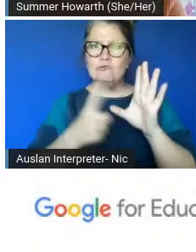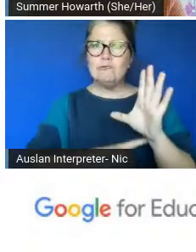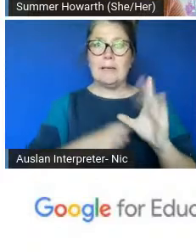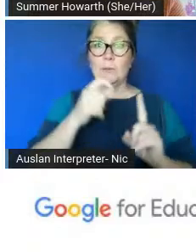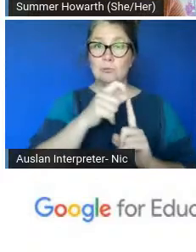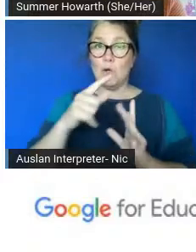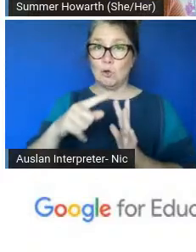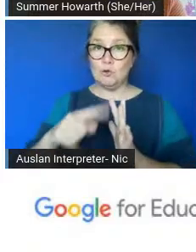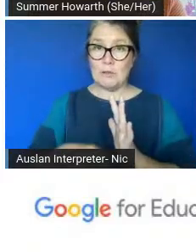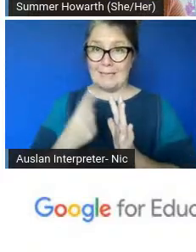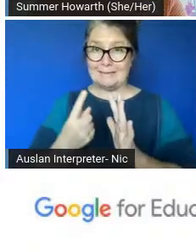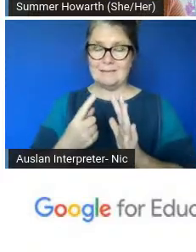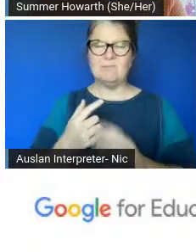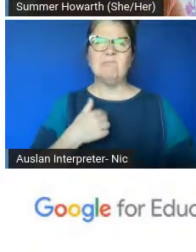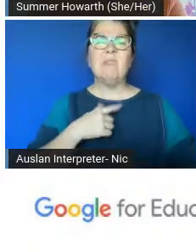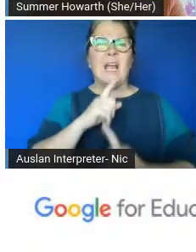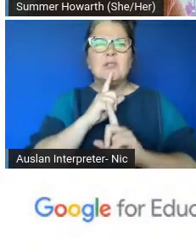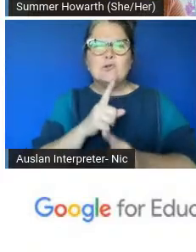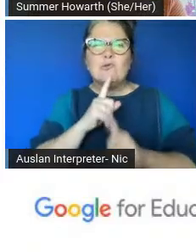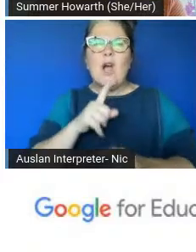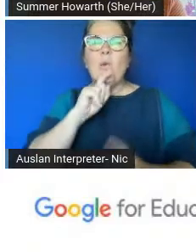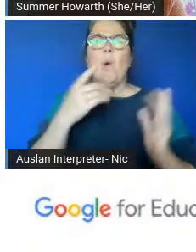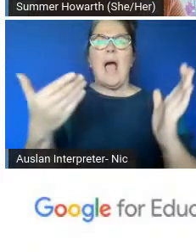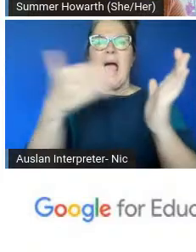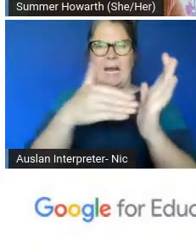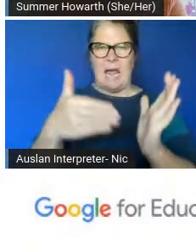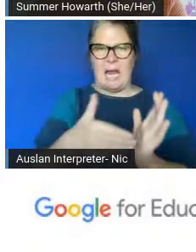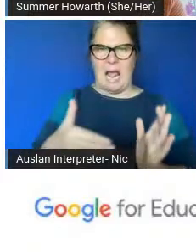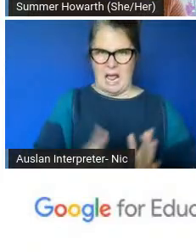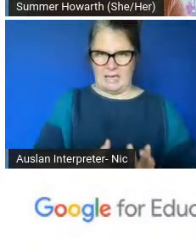give some instructions. There